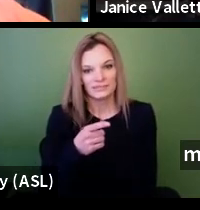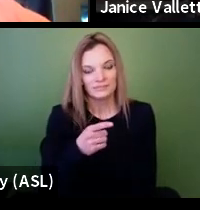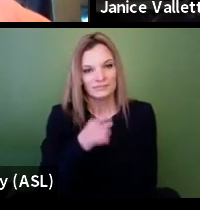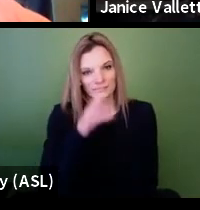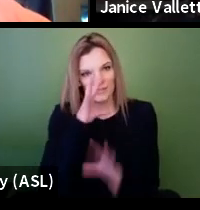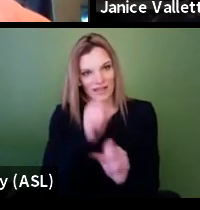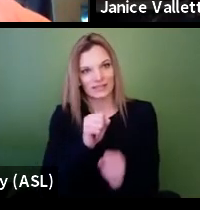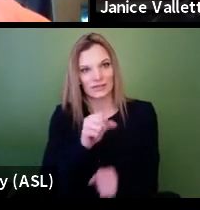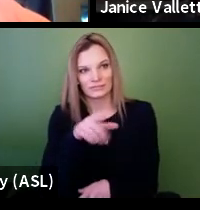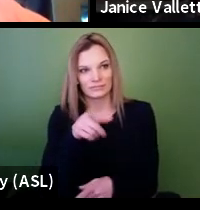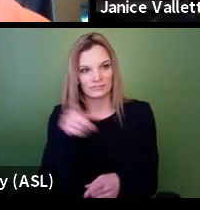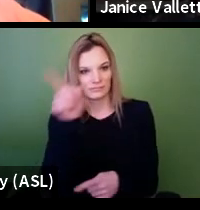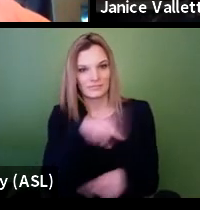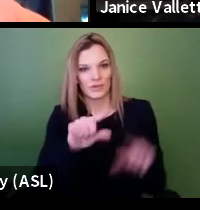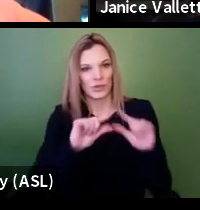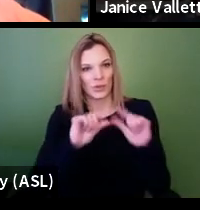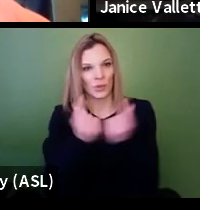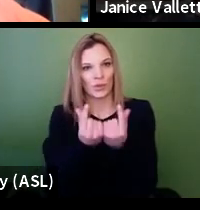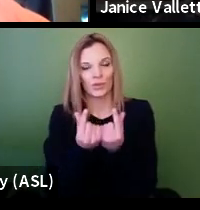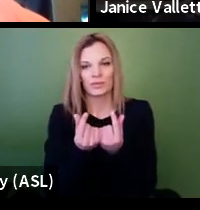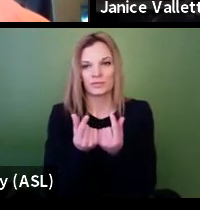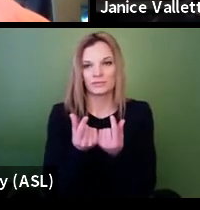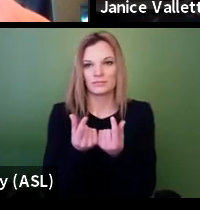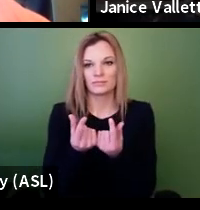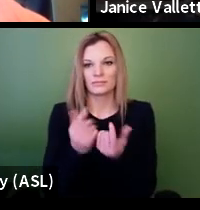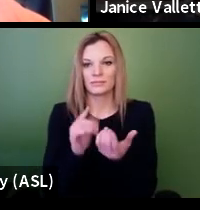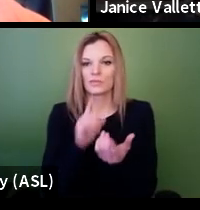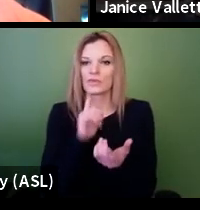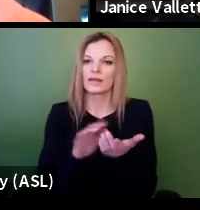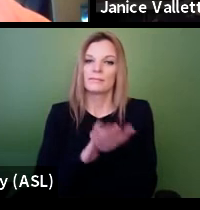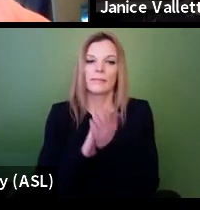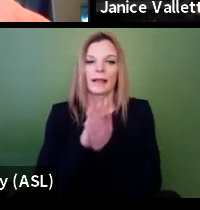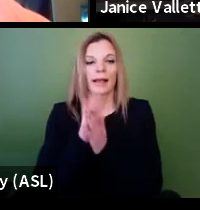group, I'll say coalesce and grow together.